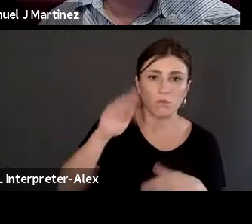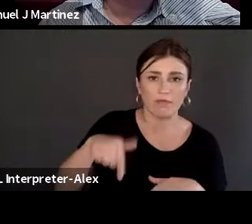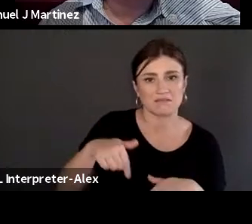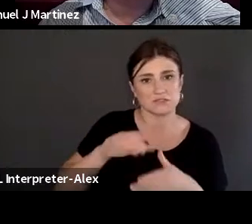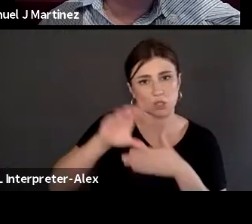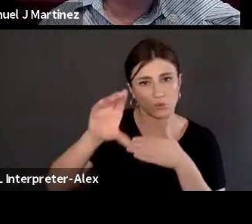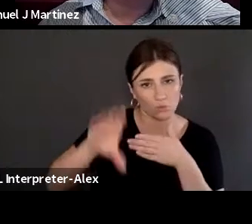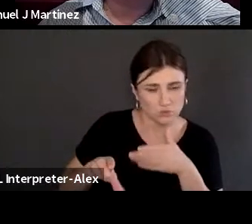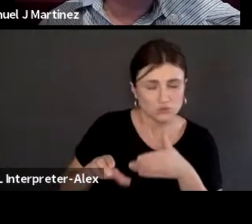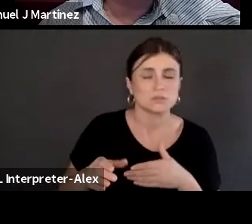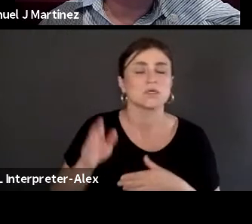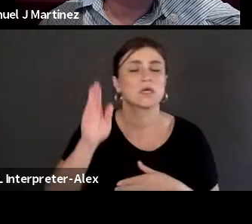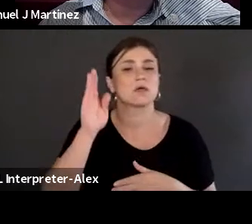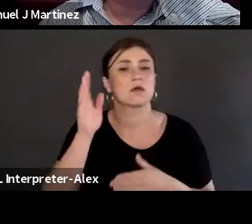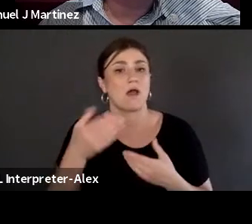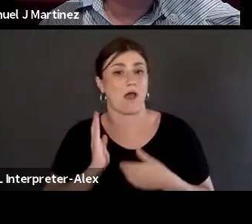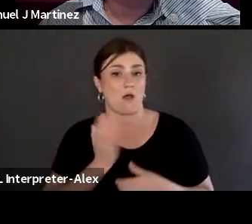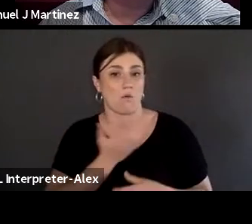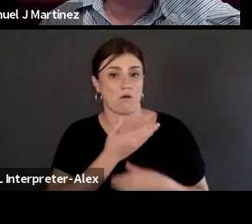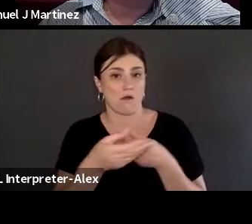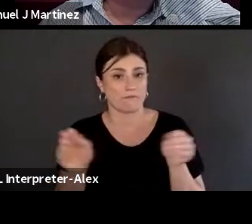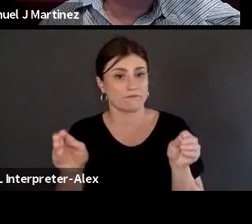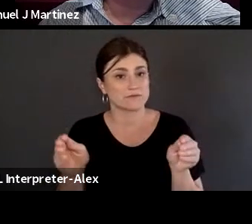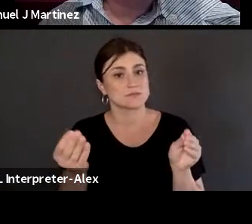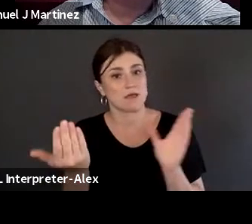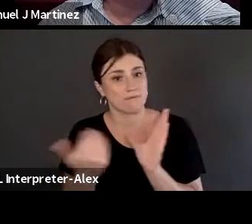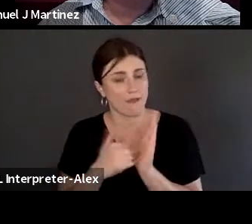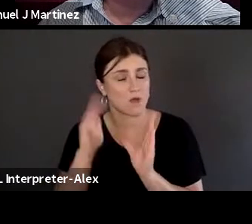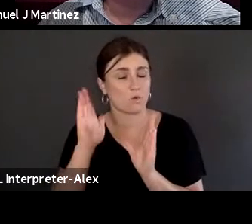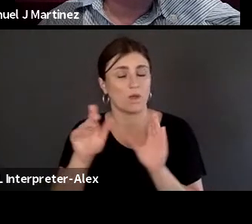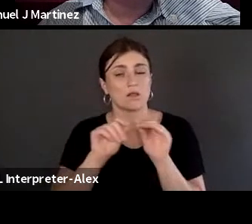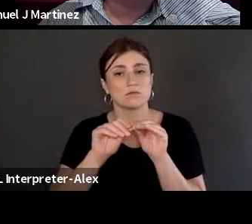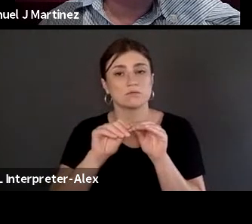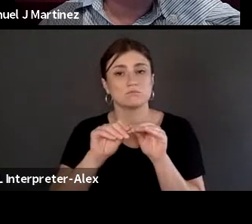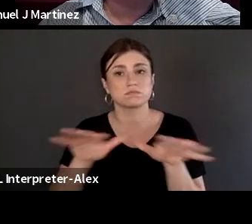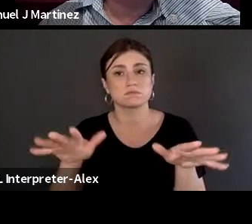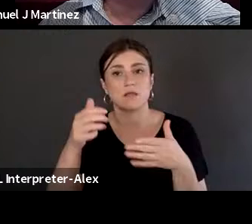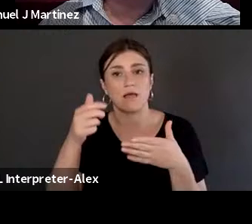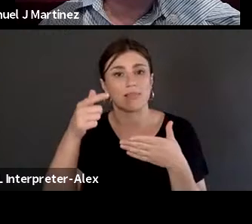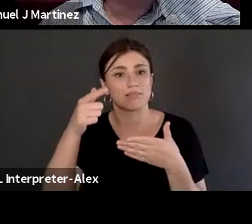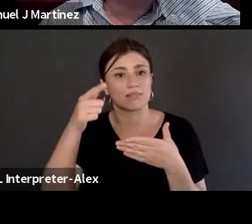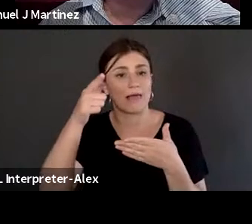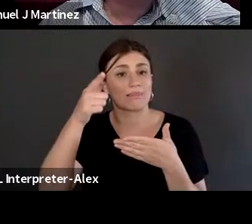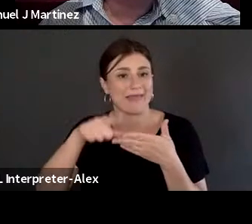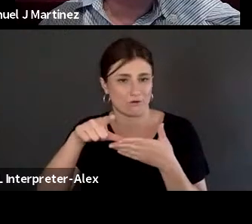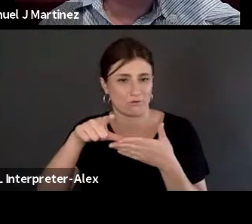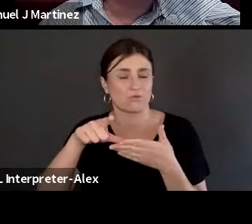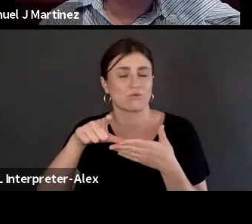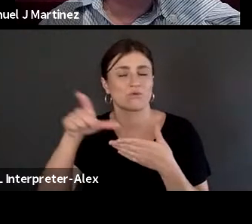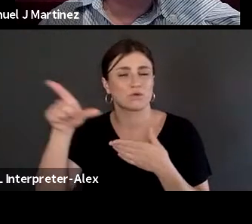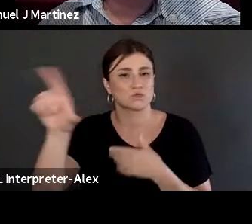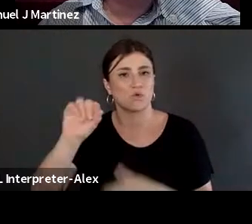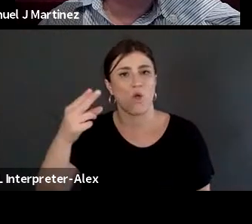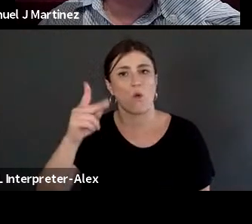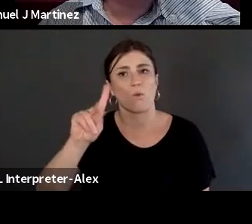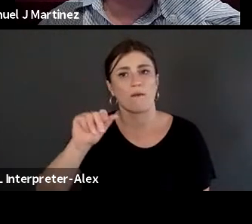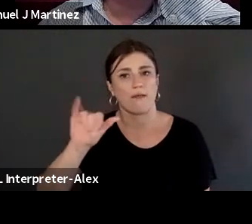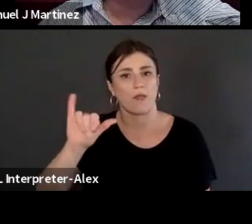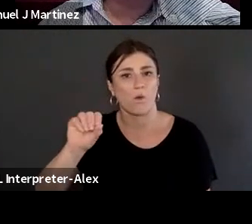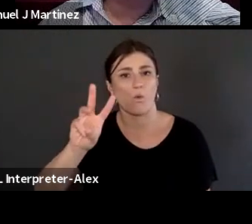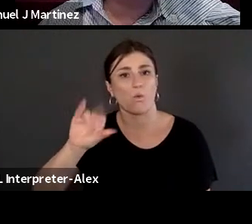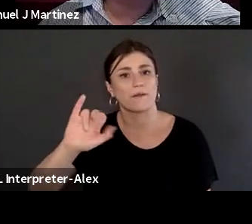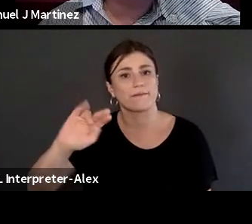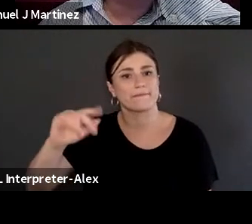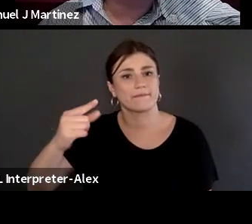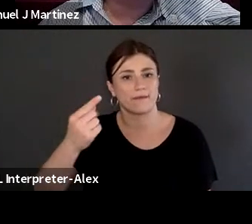matter, send another email or letter over to OK Owenge to let them know that we have kind of resolved this on